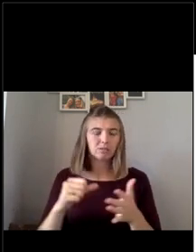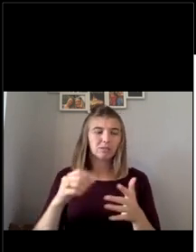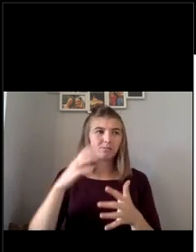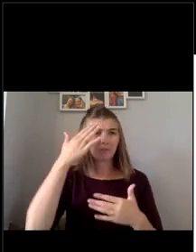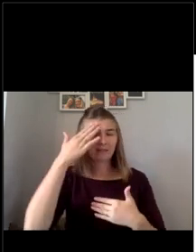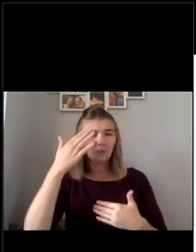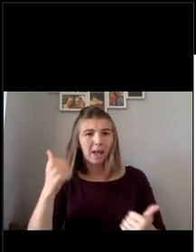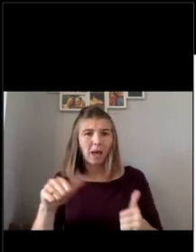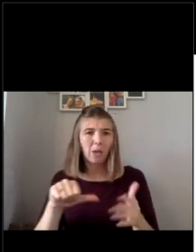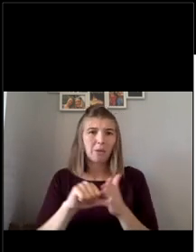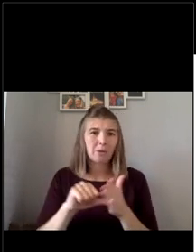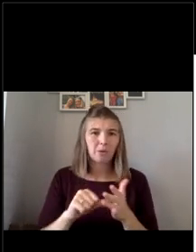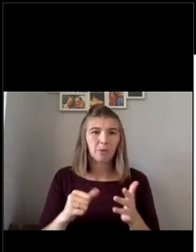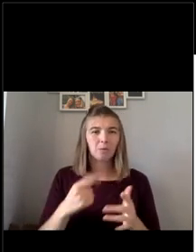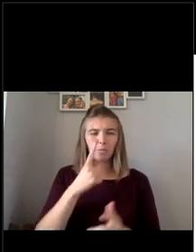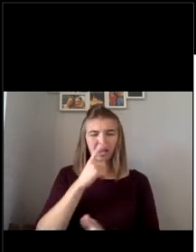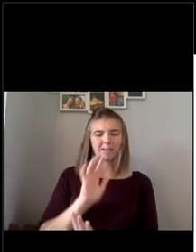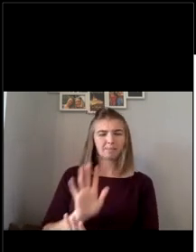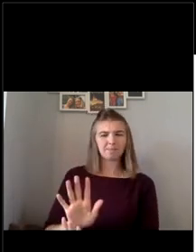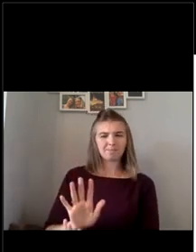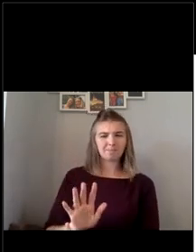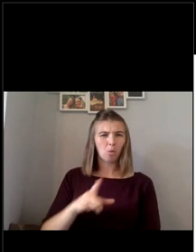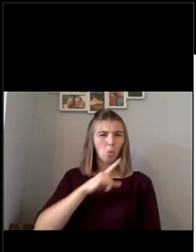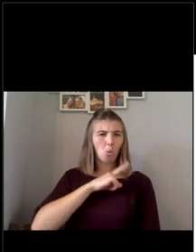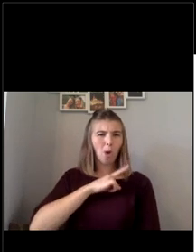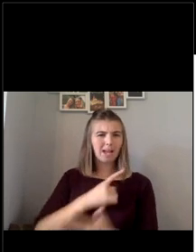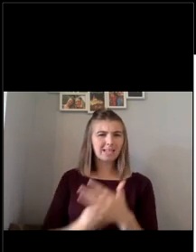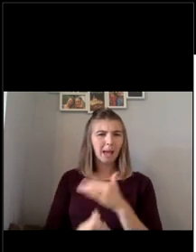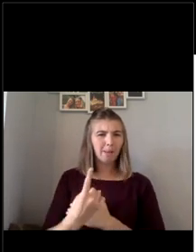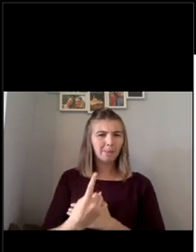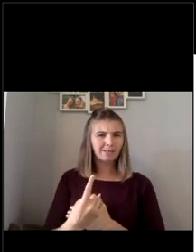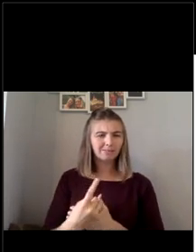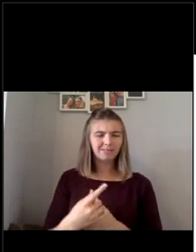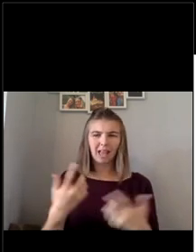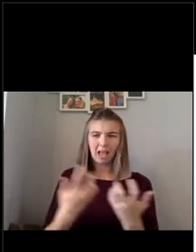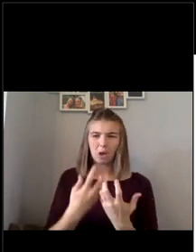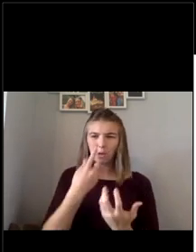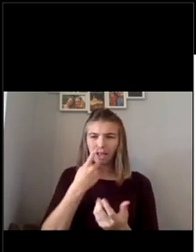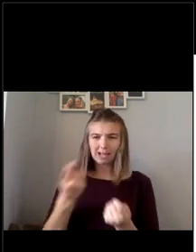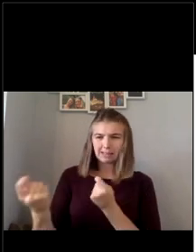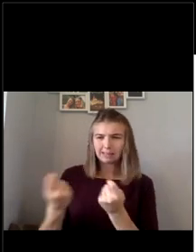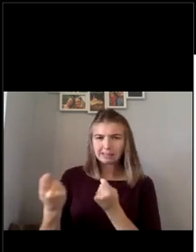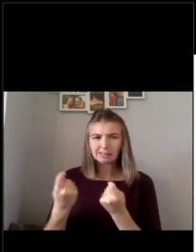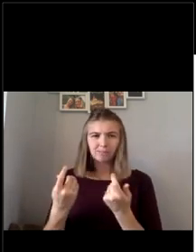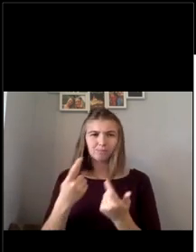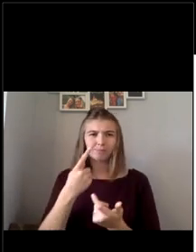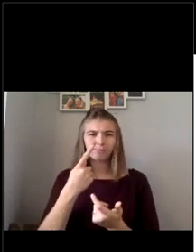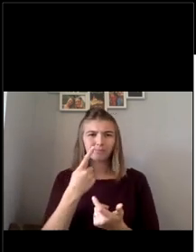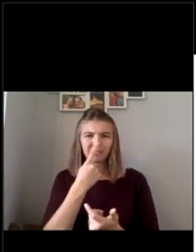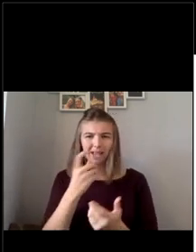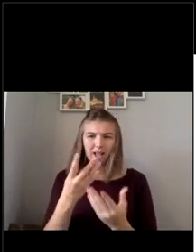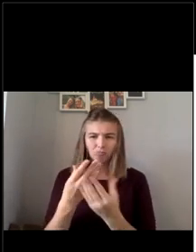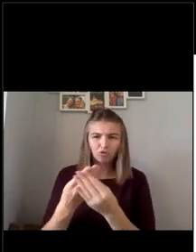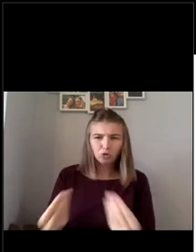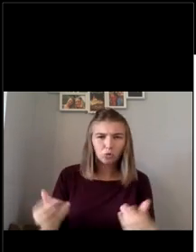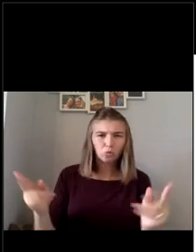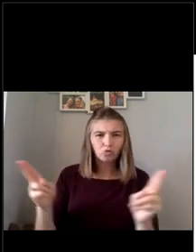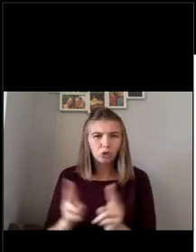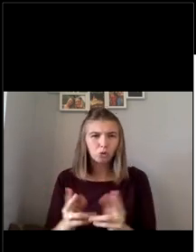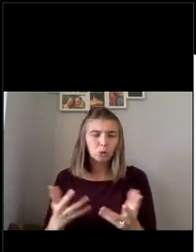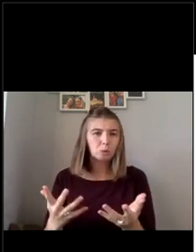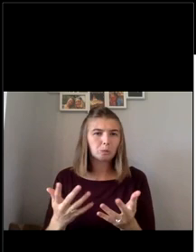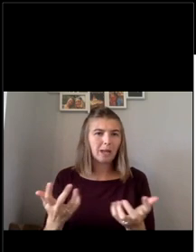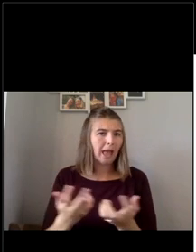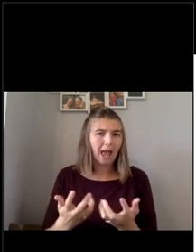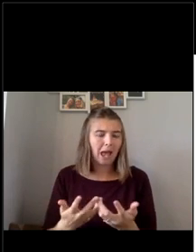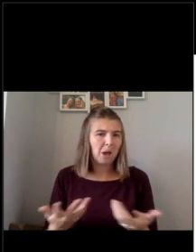happening and how can we make that better? Reevaluate our success metrics, you know, rather than having this publish or perish kind of